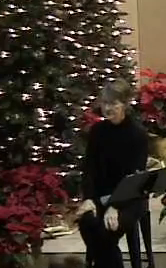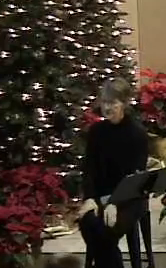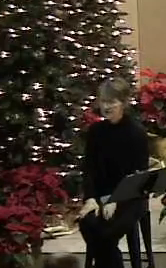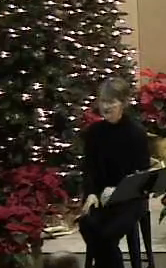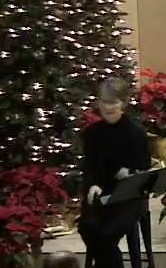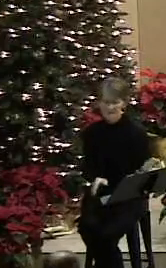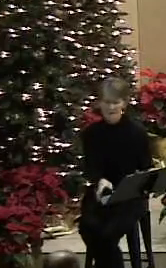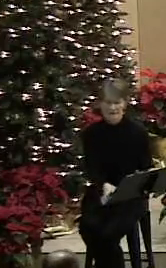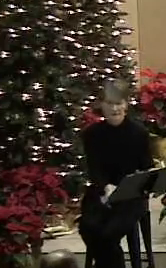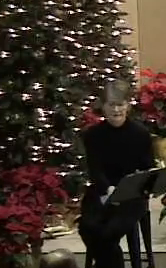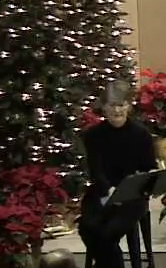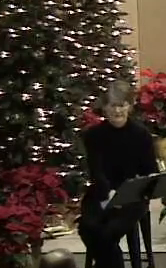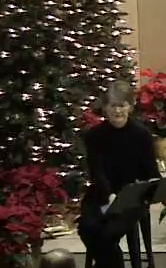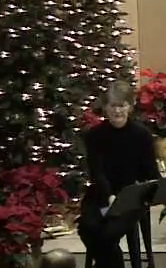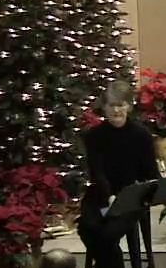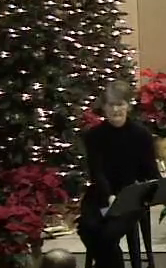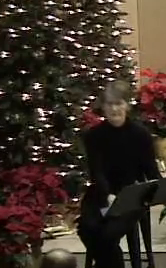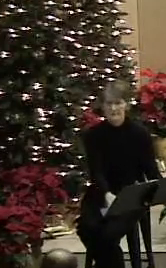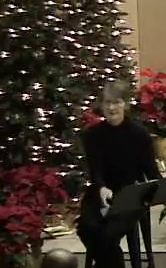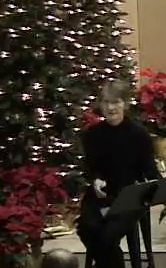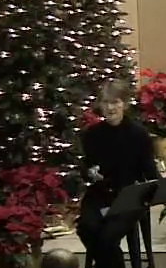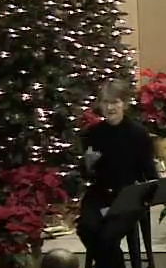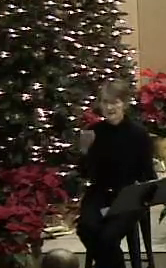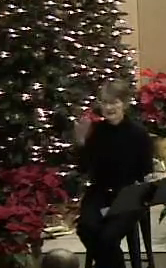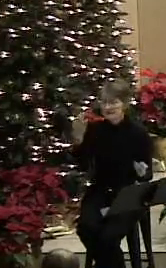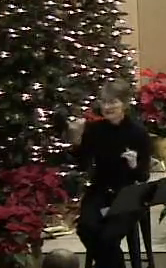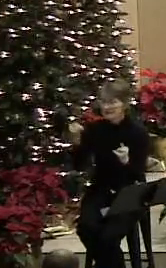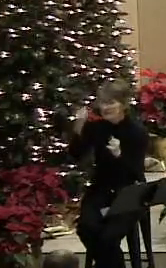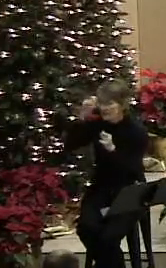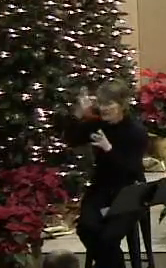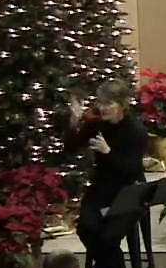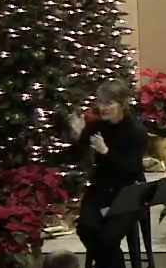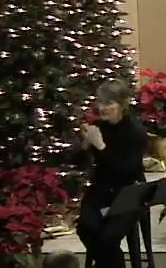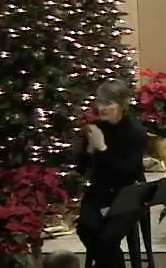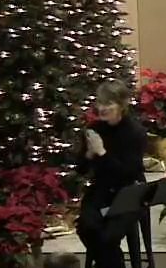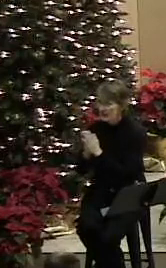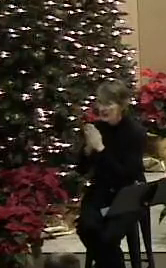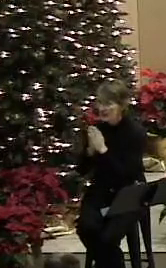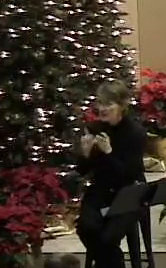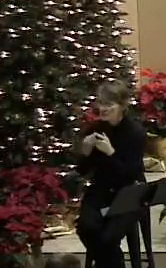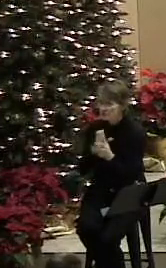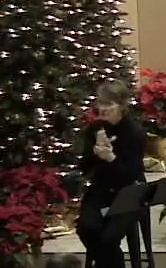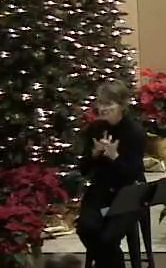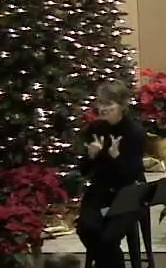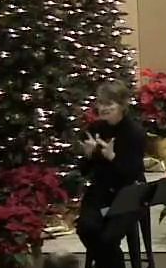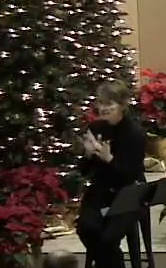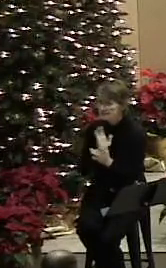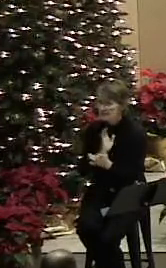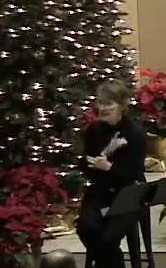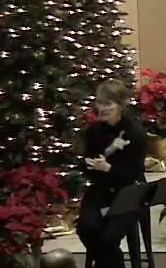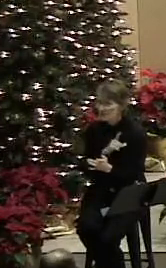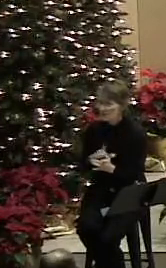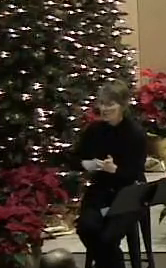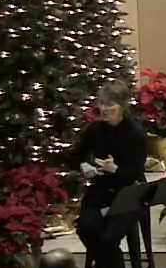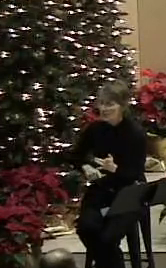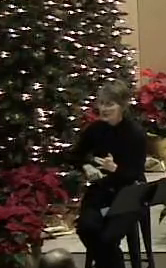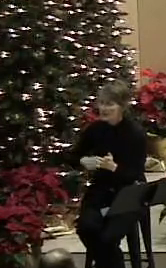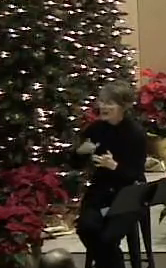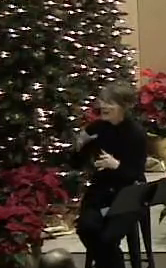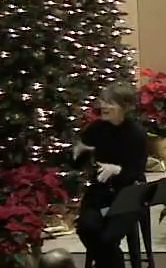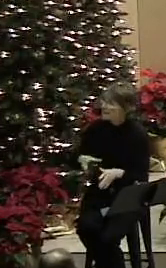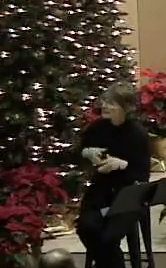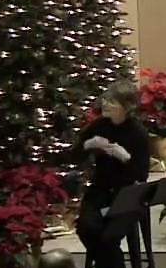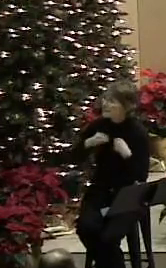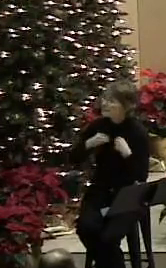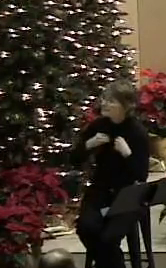To you, therefore, most merciful Father, we make humble prayer and petition through Jesus Christ, your Son, our Lord, that you accept